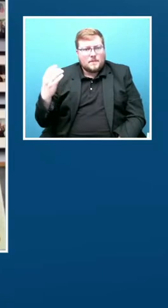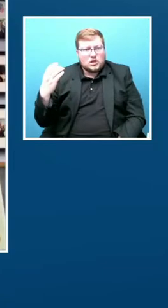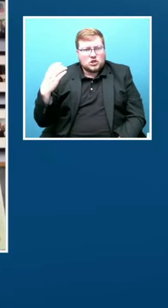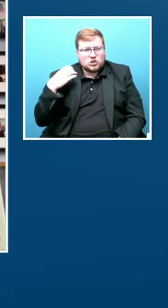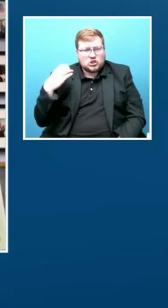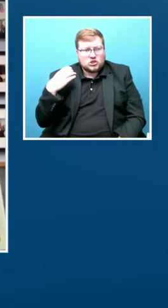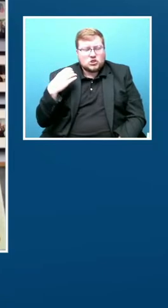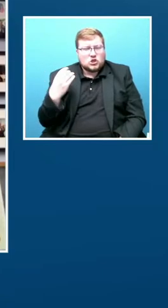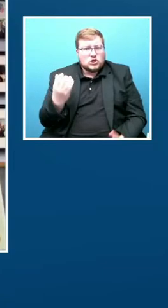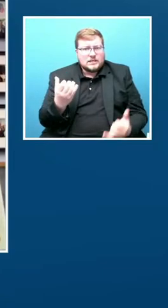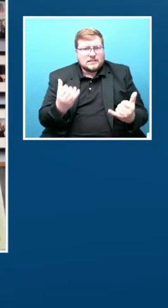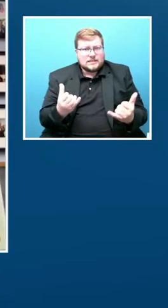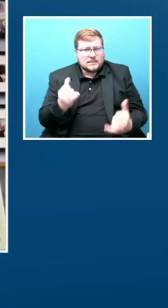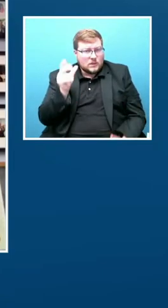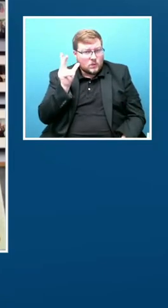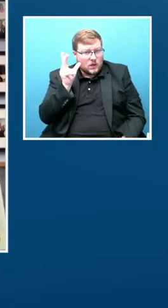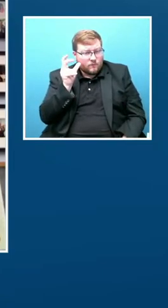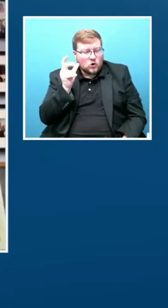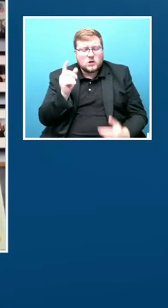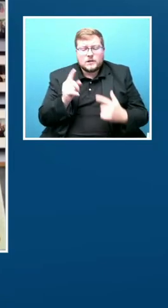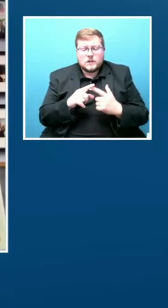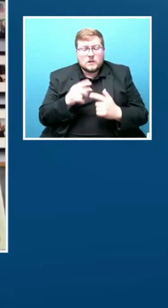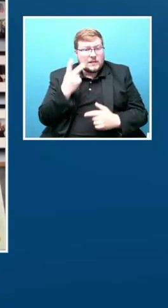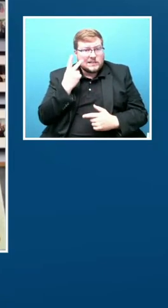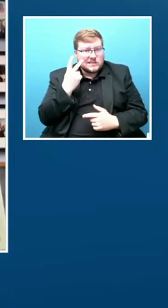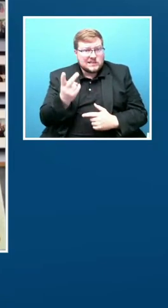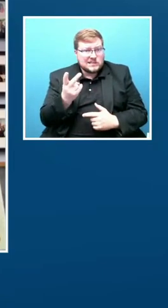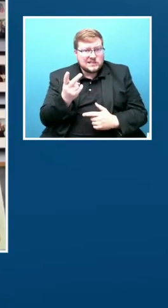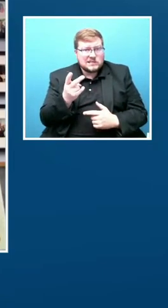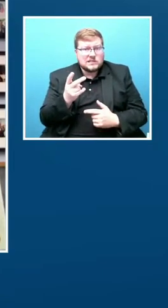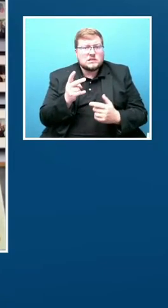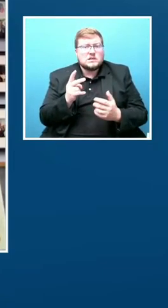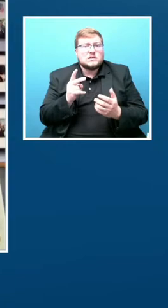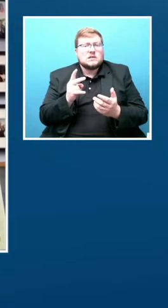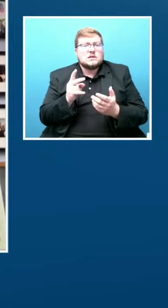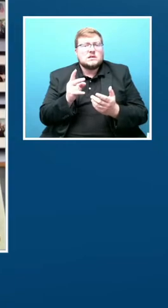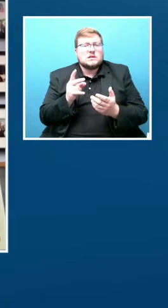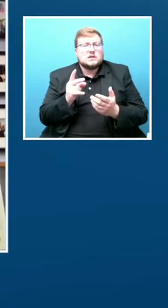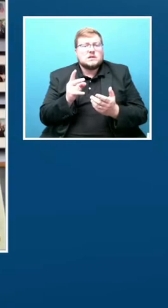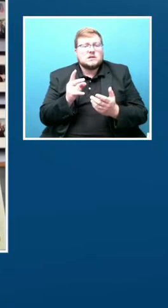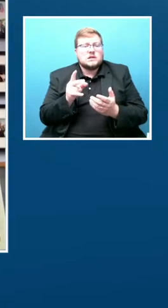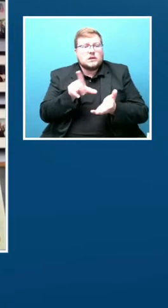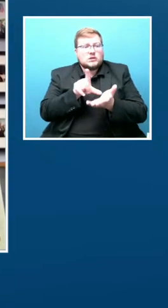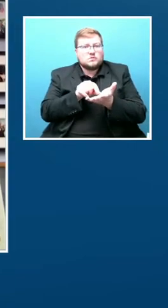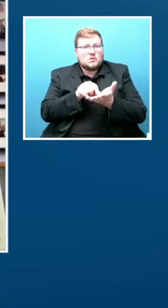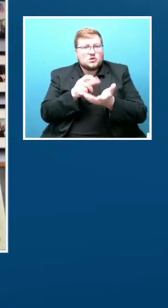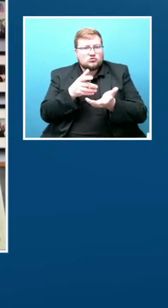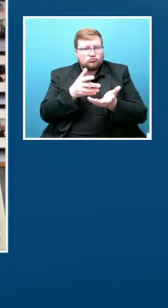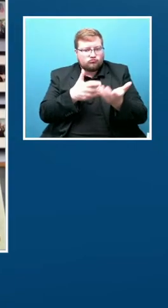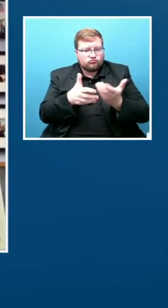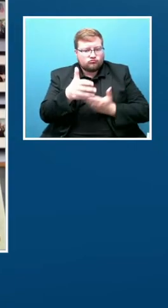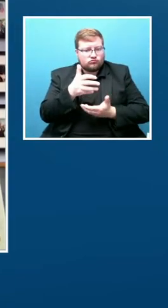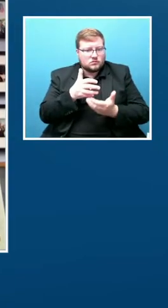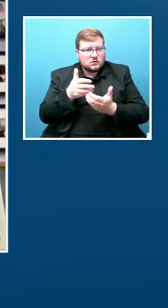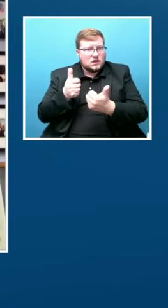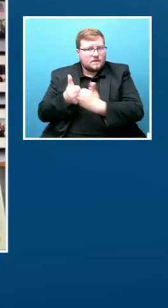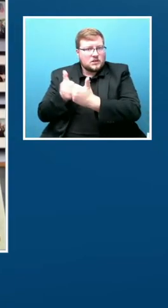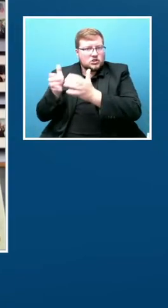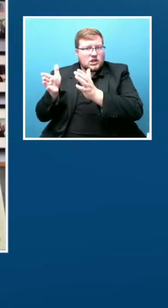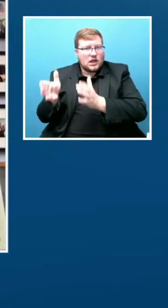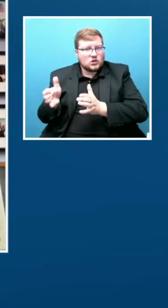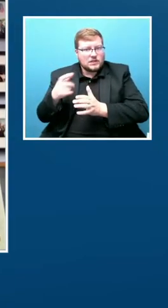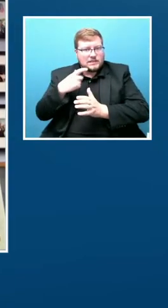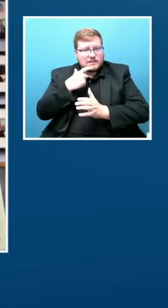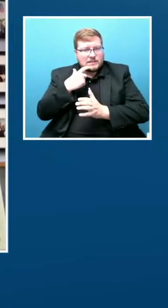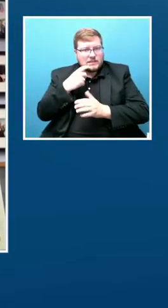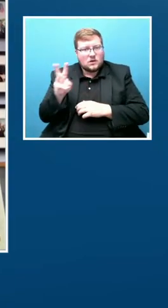today and seen in the press around this that the challenger alleges that the West Virginia Democratic